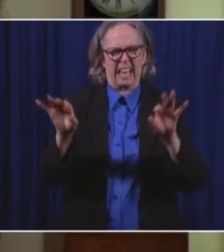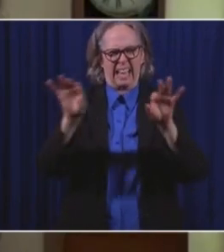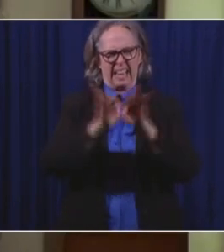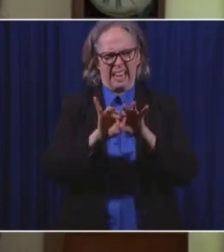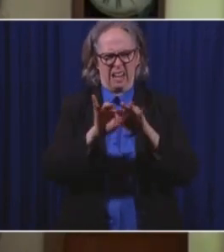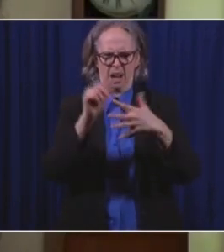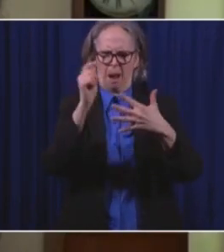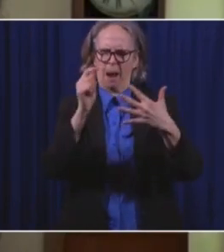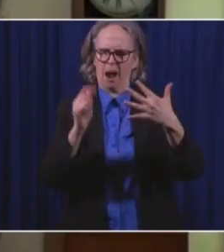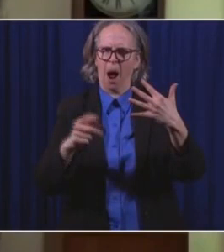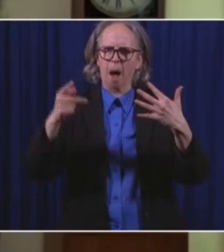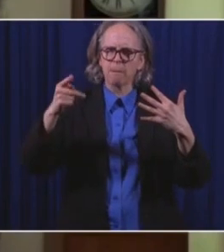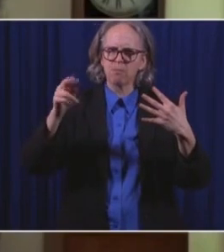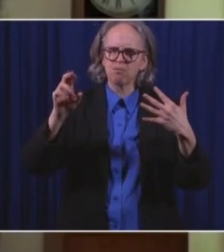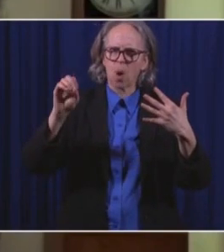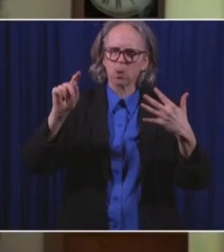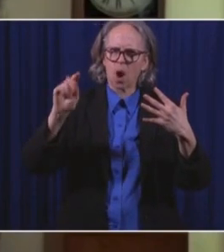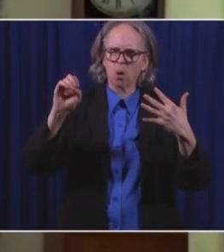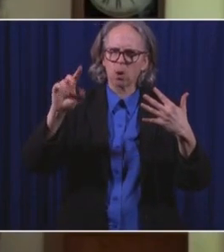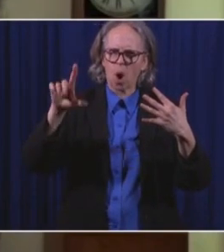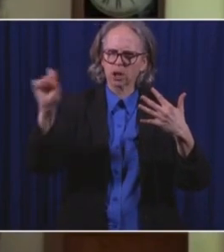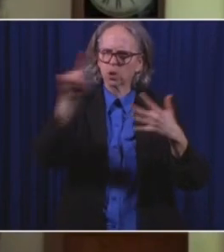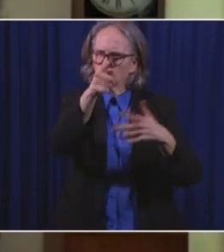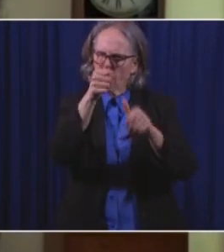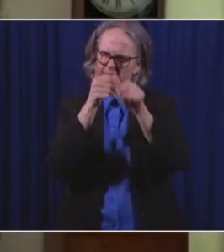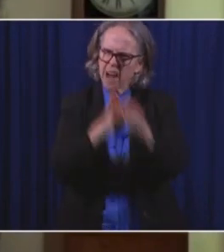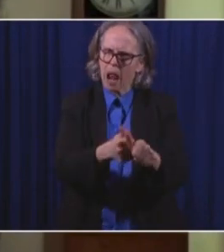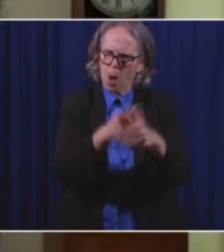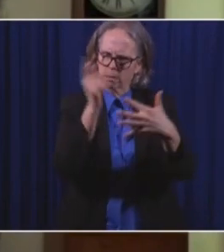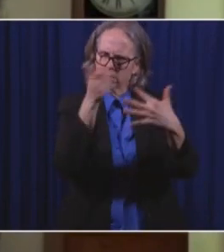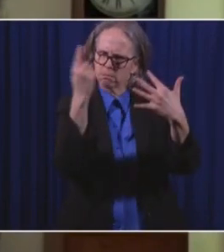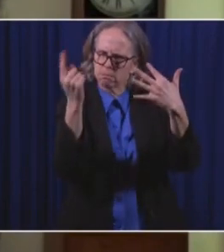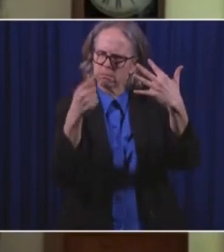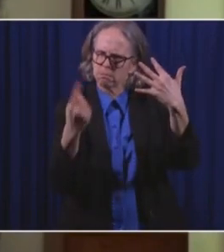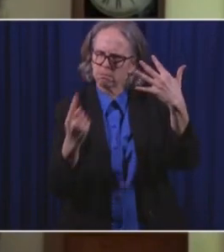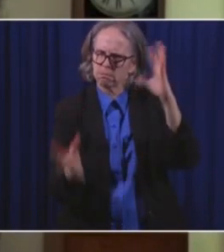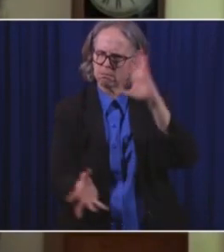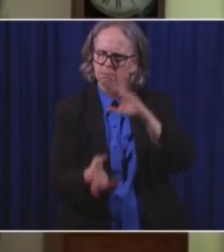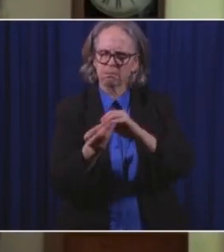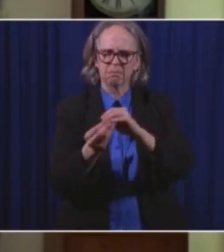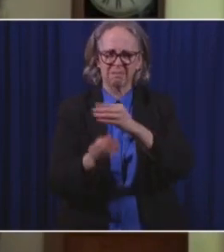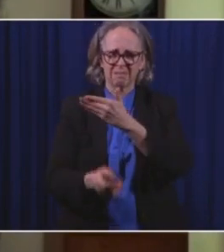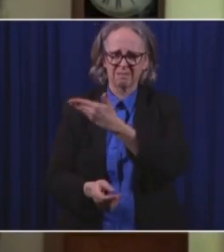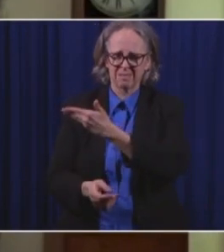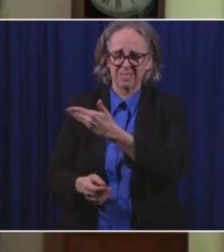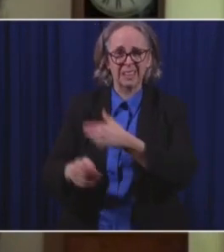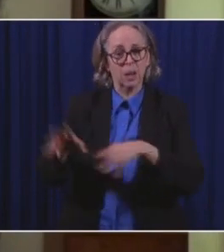to do in this really crucial upcoming 21 days.